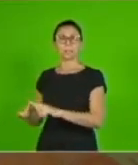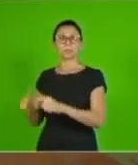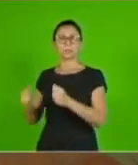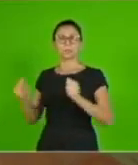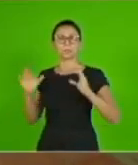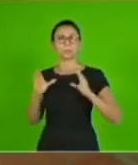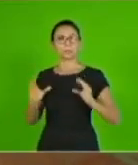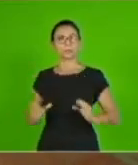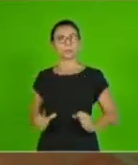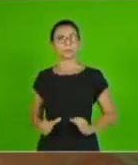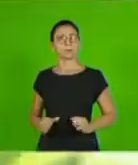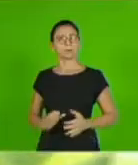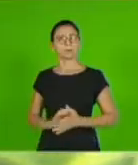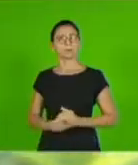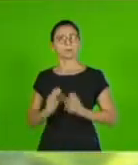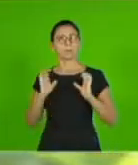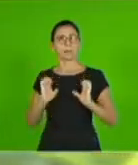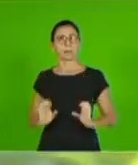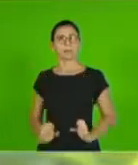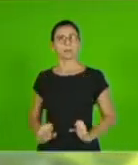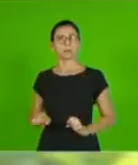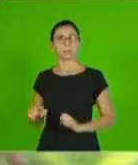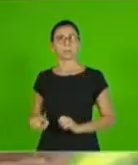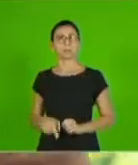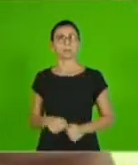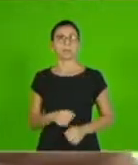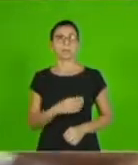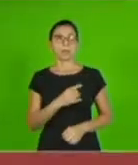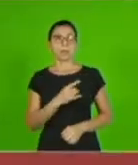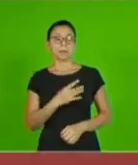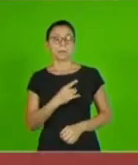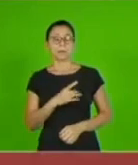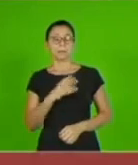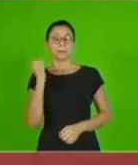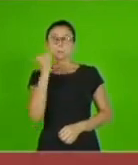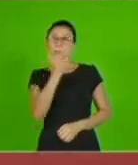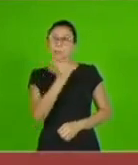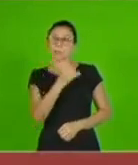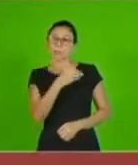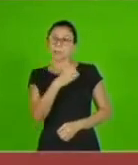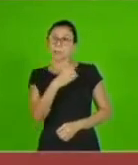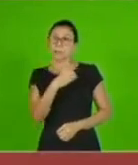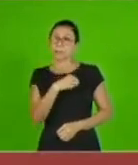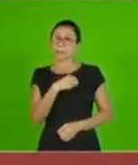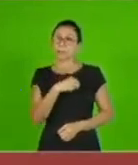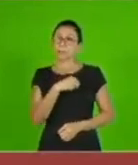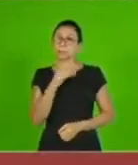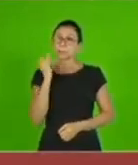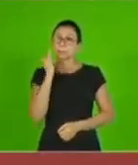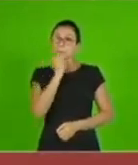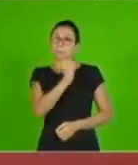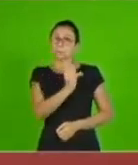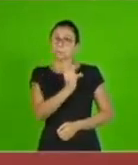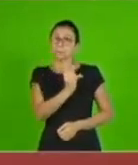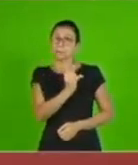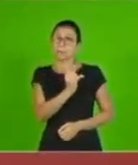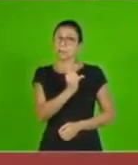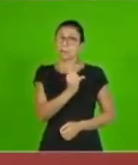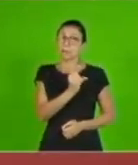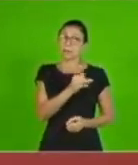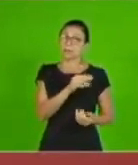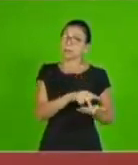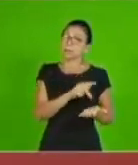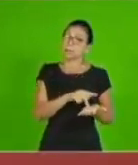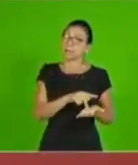is contrasting people inside church. We have to be different from them. We can't be scared. They're scared